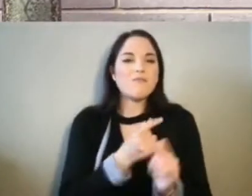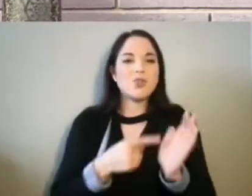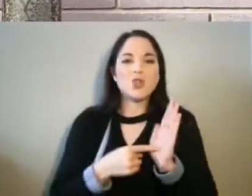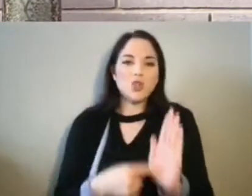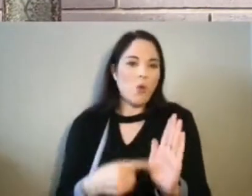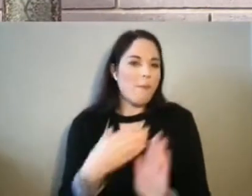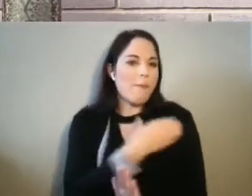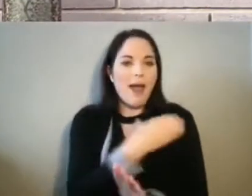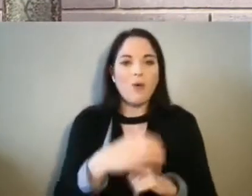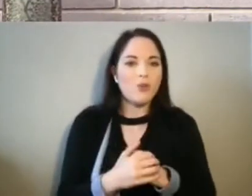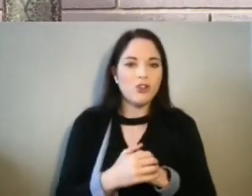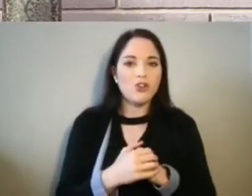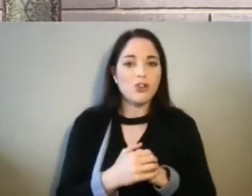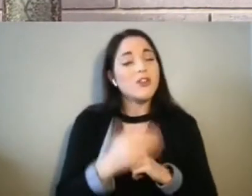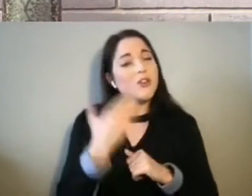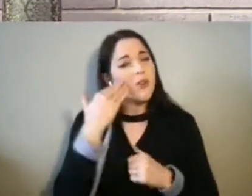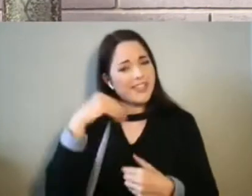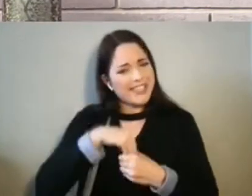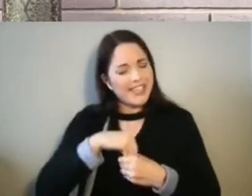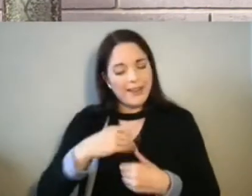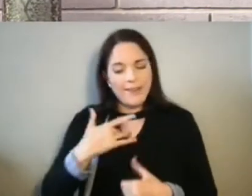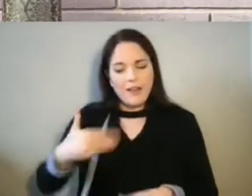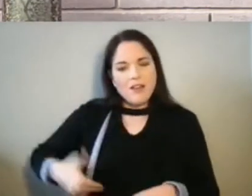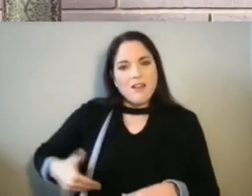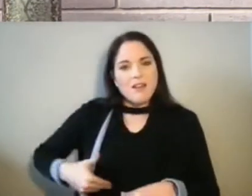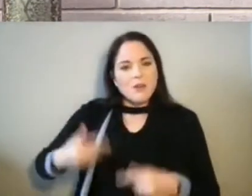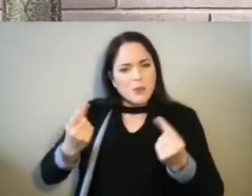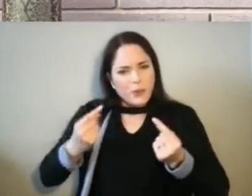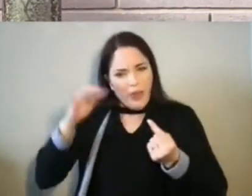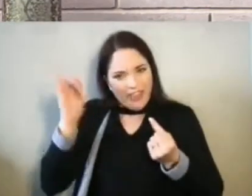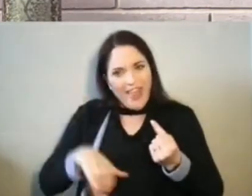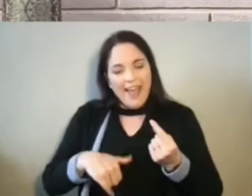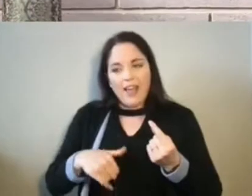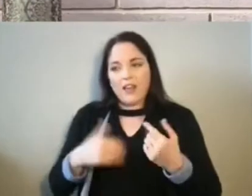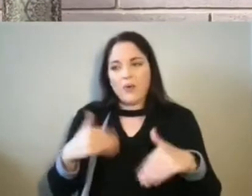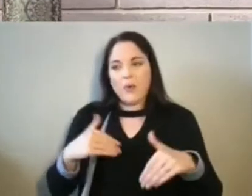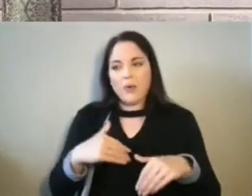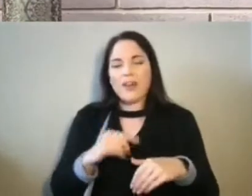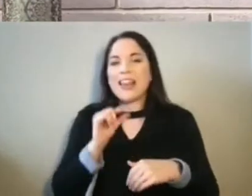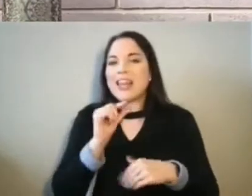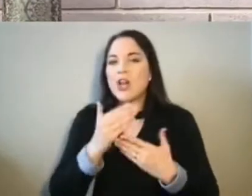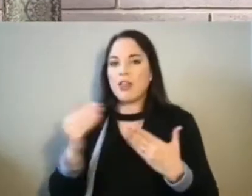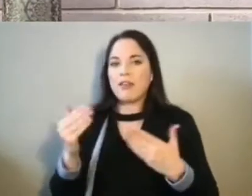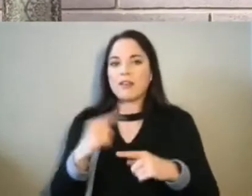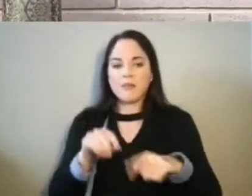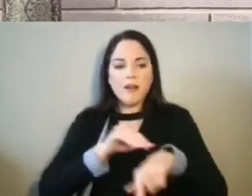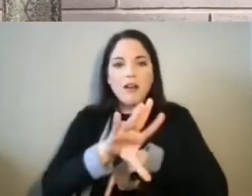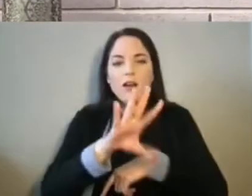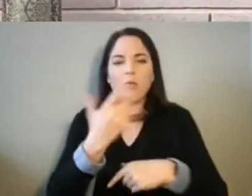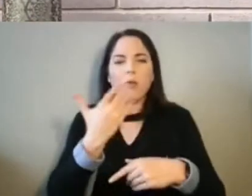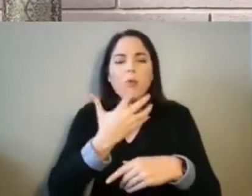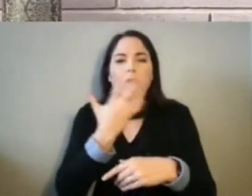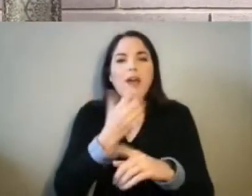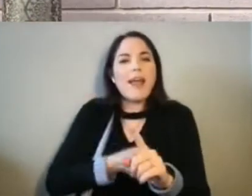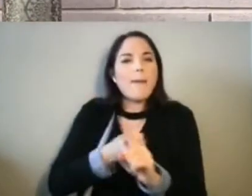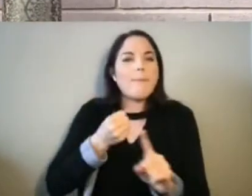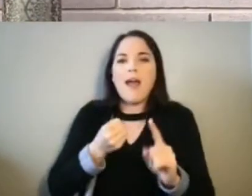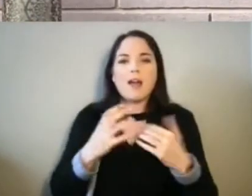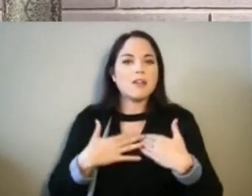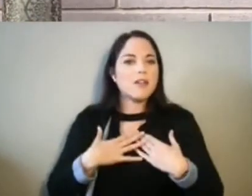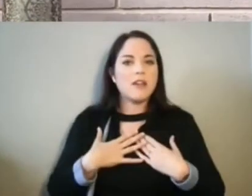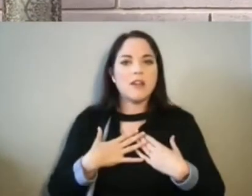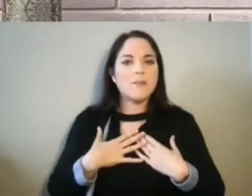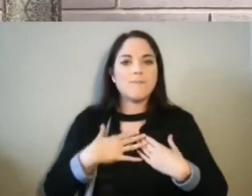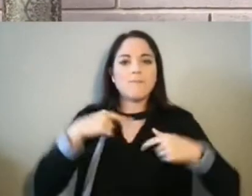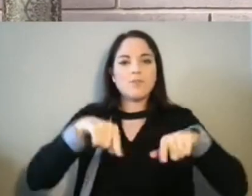comes through us. We use our power for peace. Peace, easily overlooked in the rush of